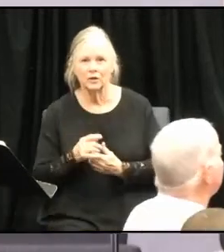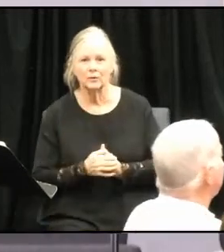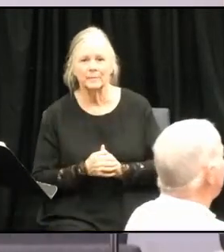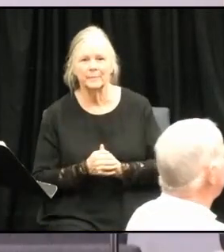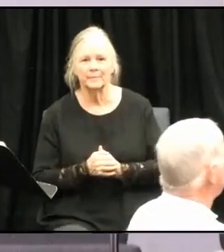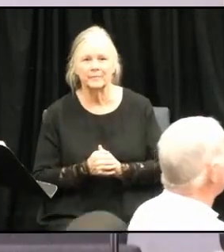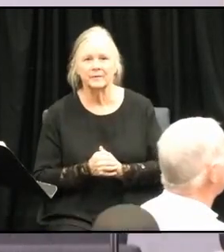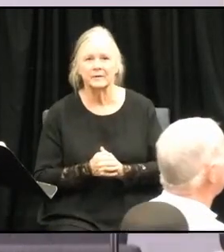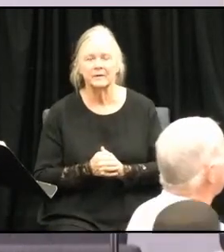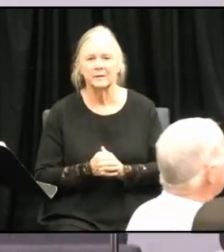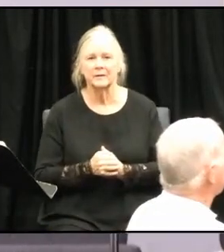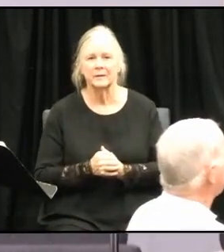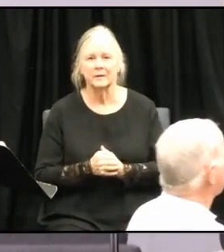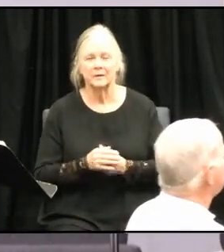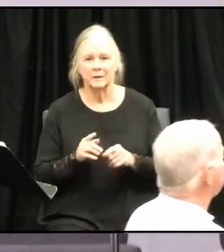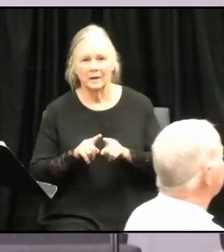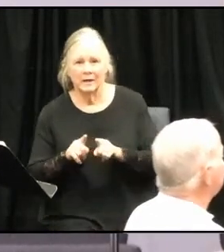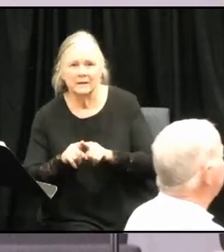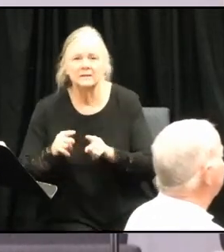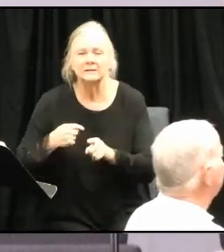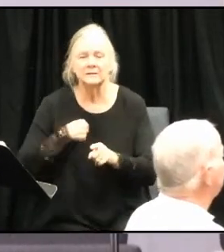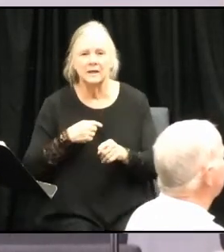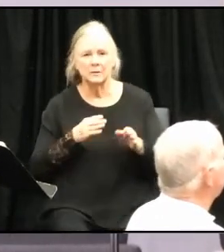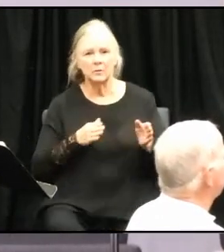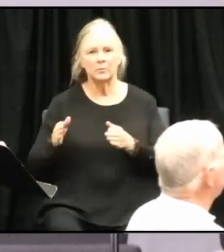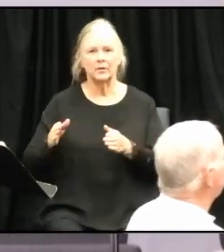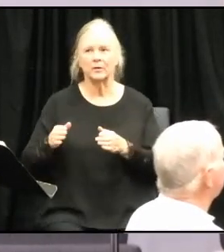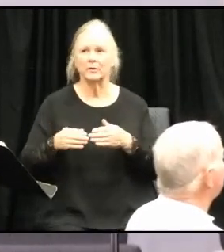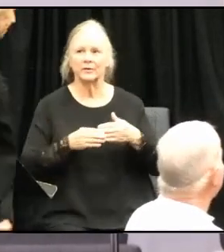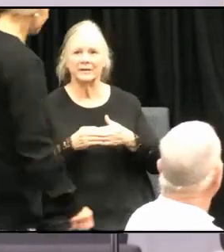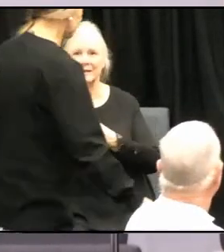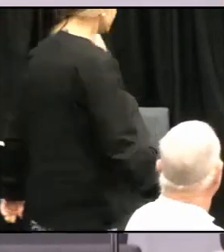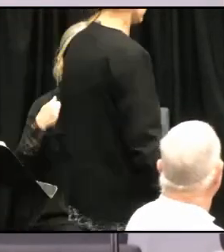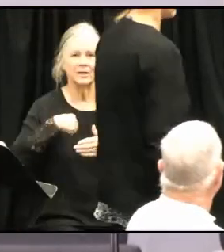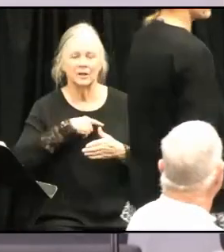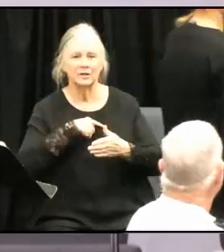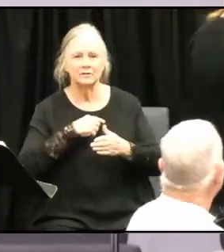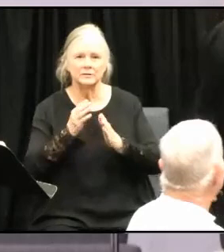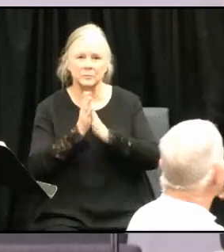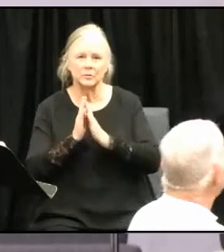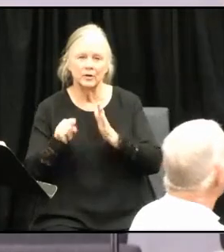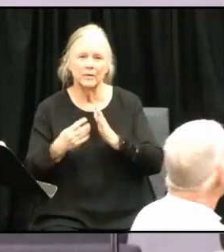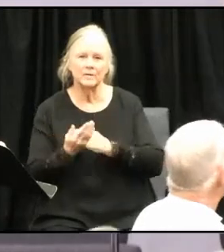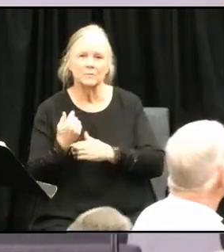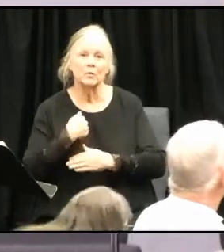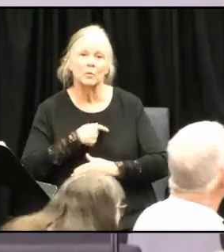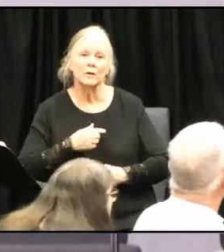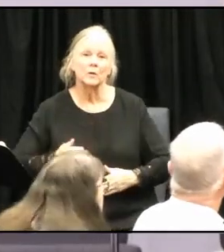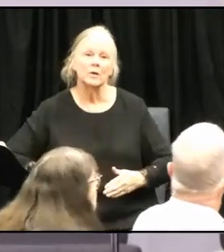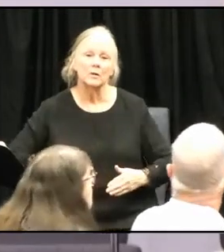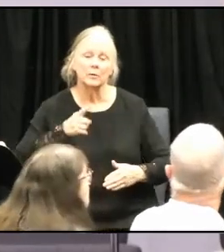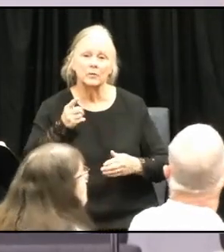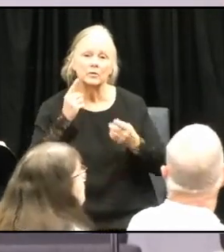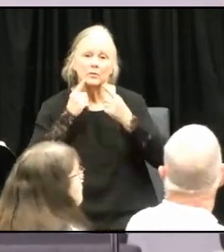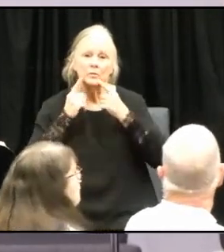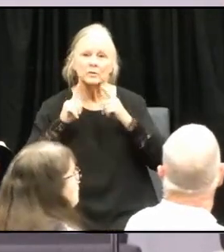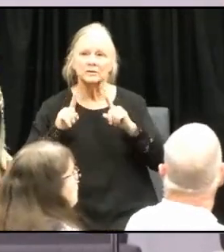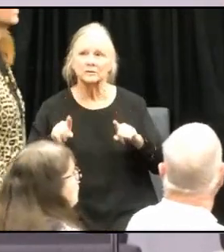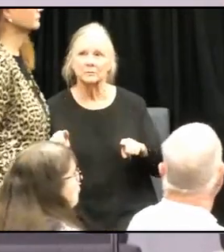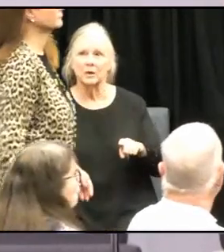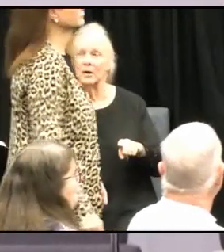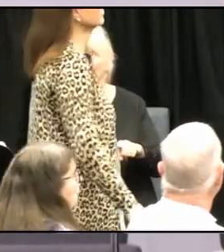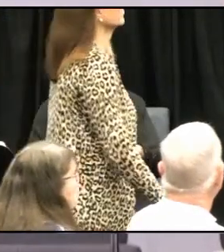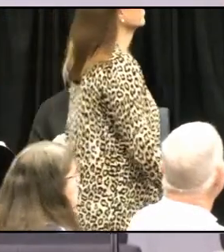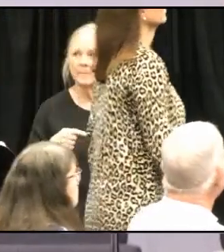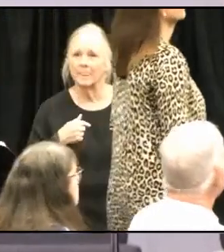As I prepare to lead us in prayer before we welcome you to respond,